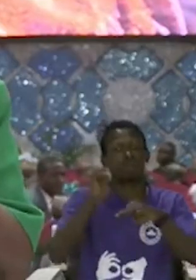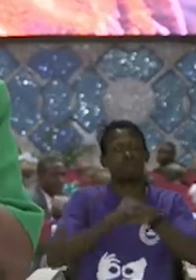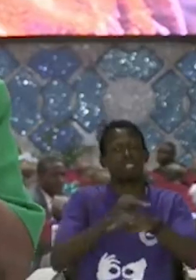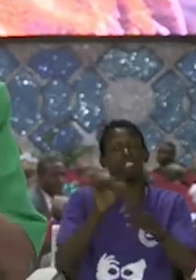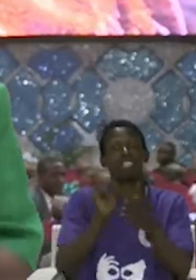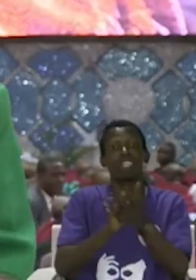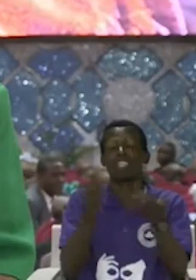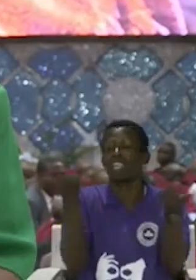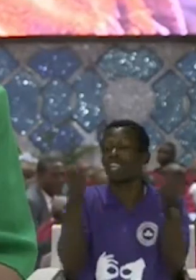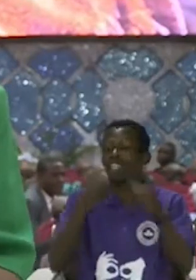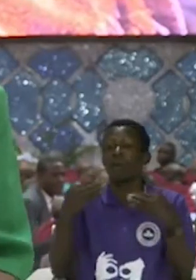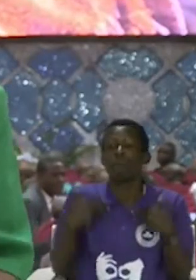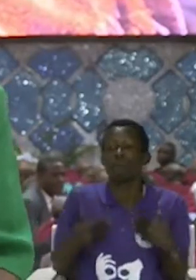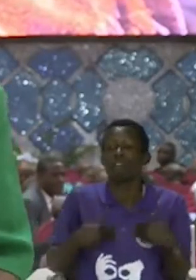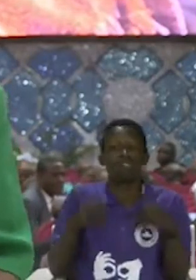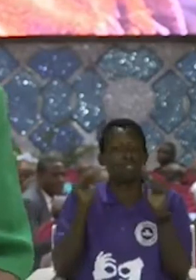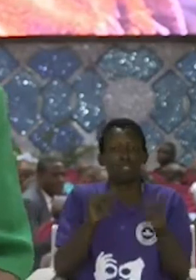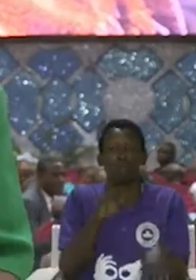anybody can be wrong.